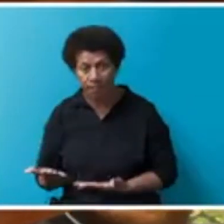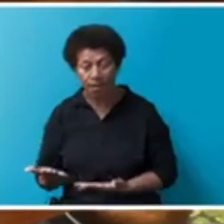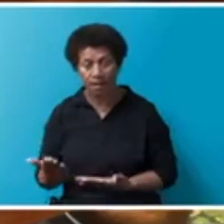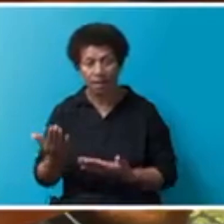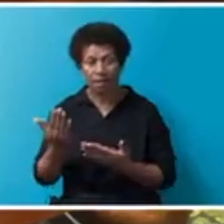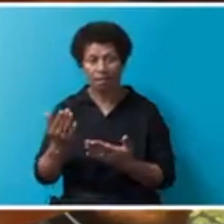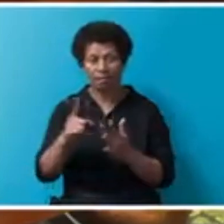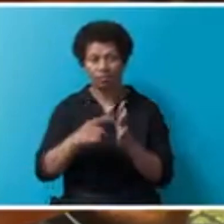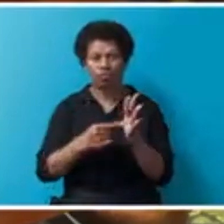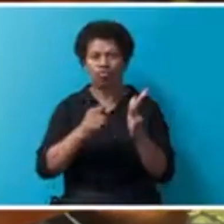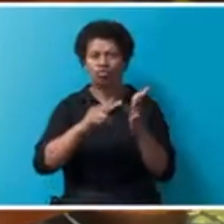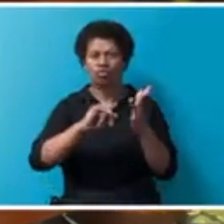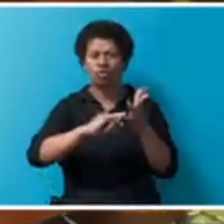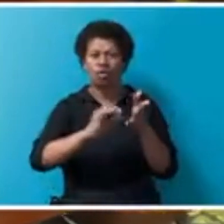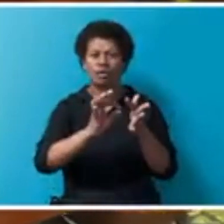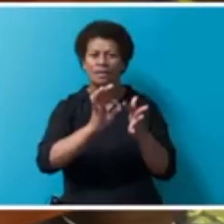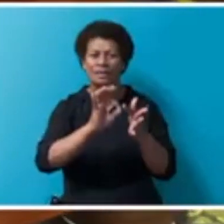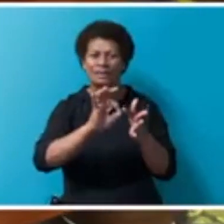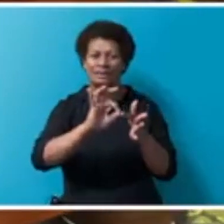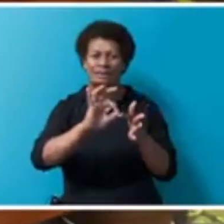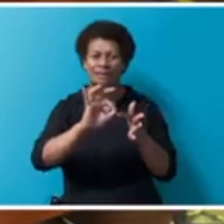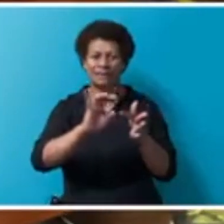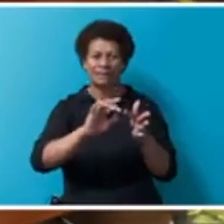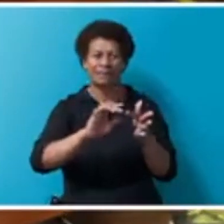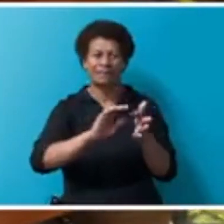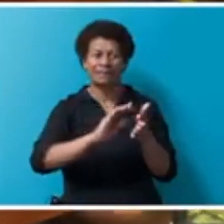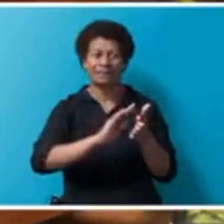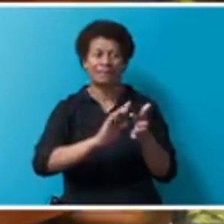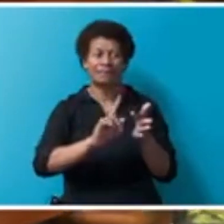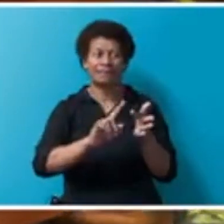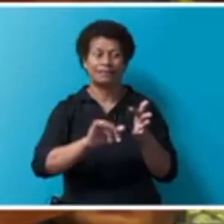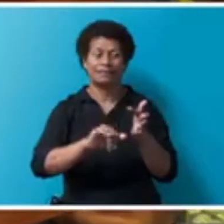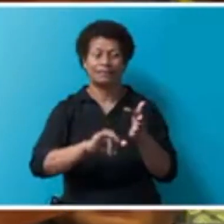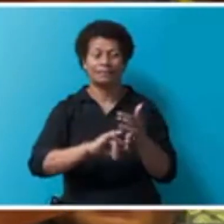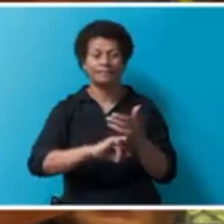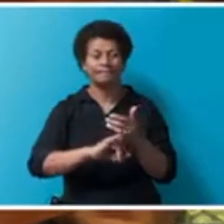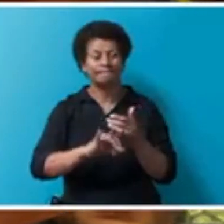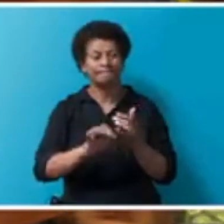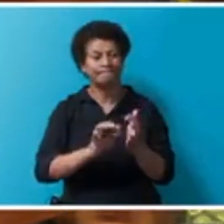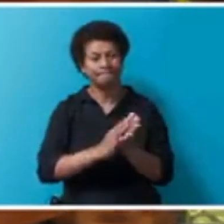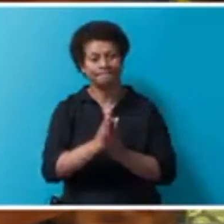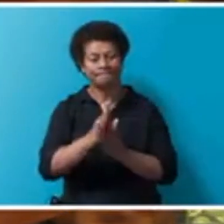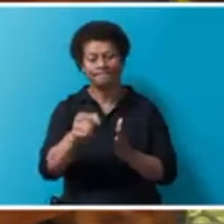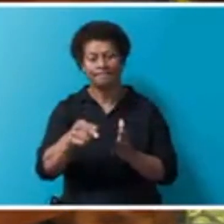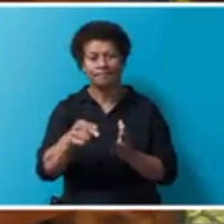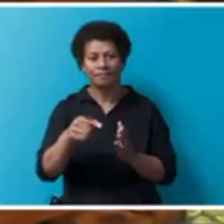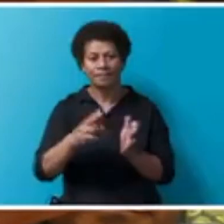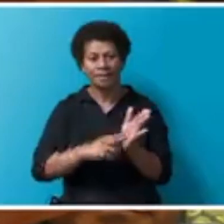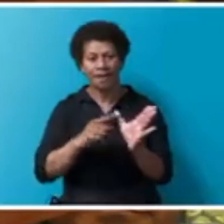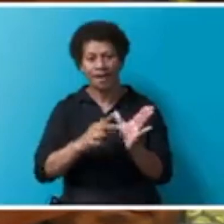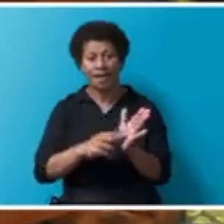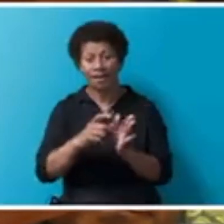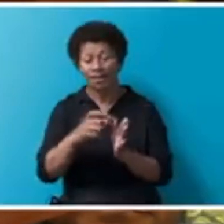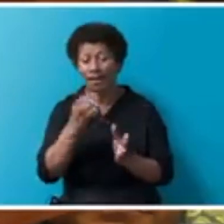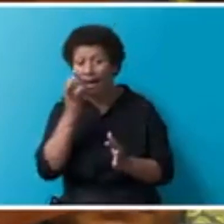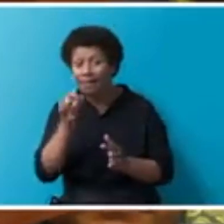Joseph Nand had some questions. I invite him to put those questions for us to answer in the next session of